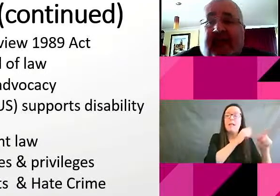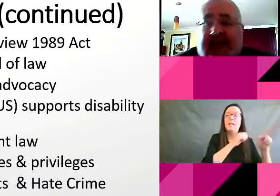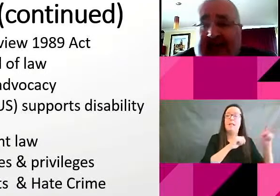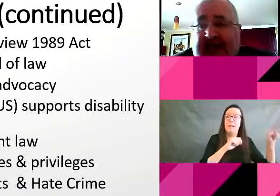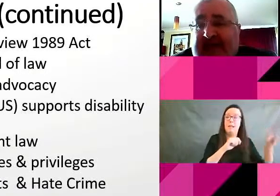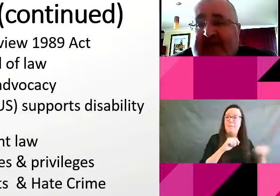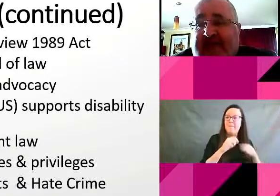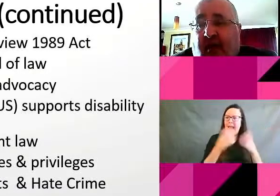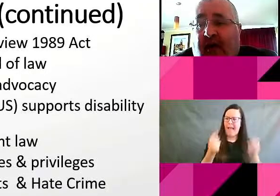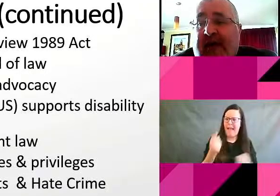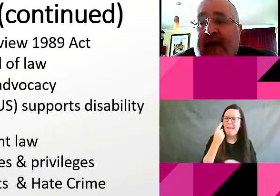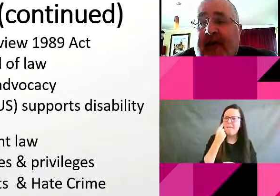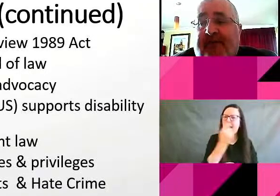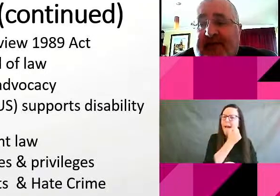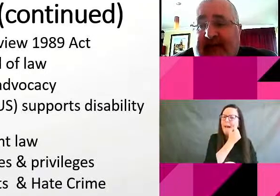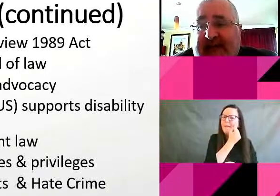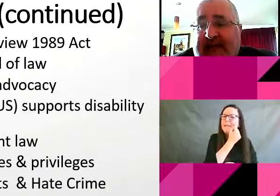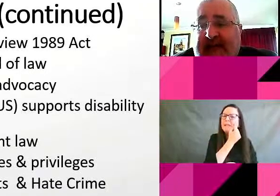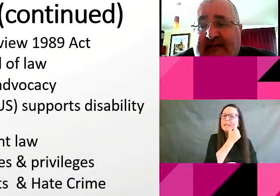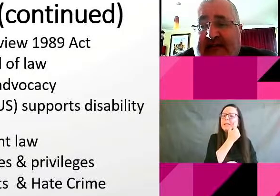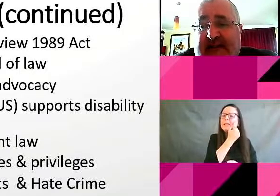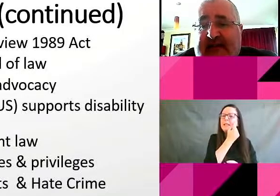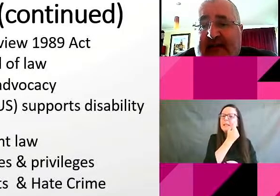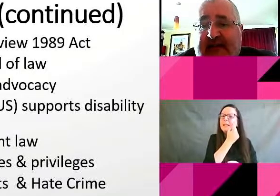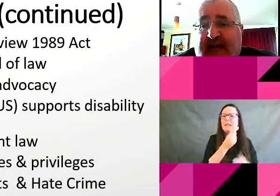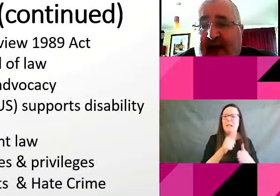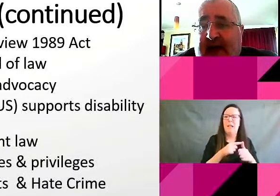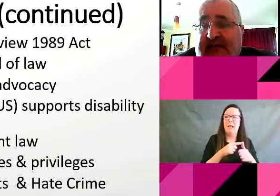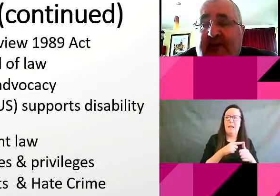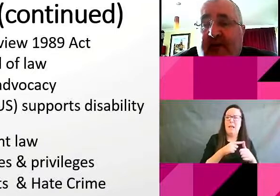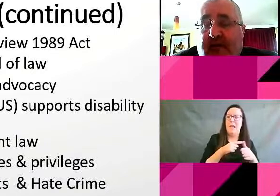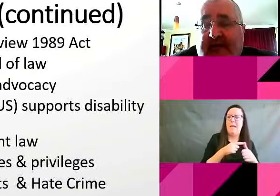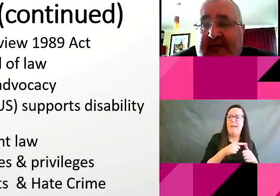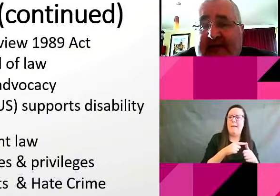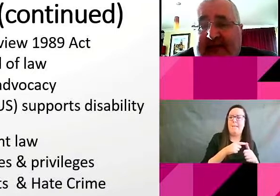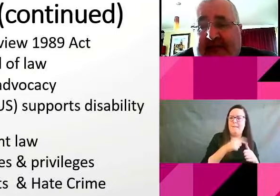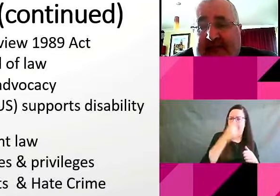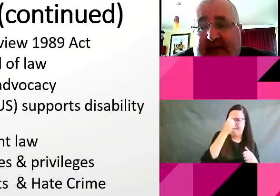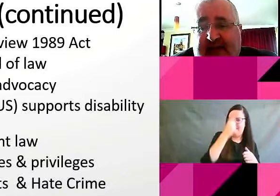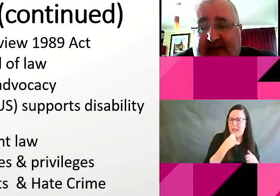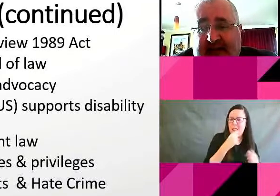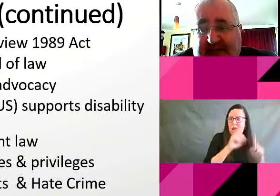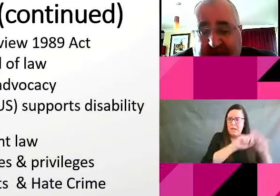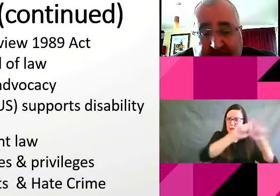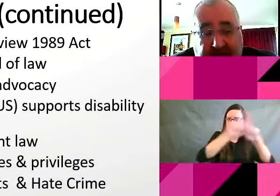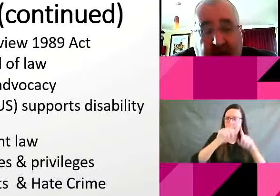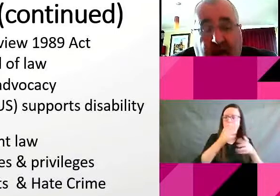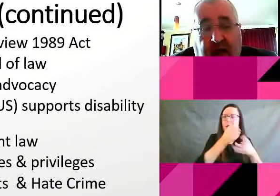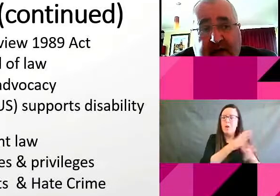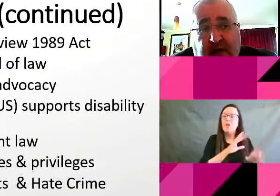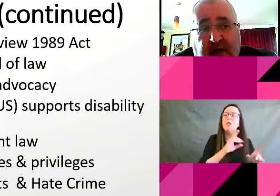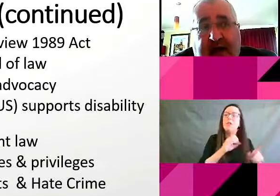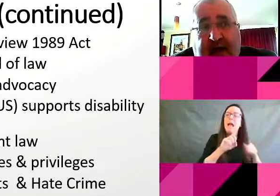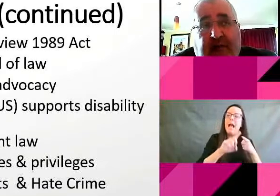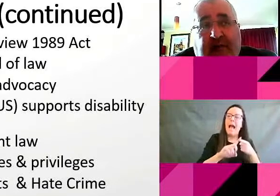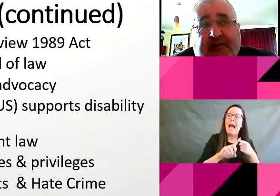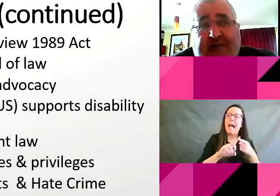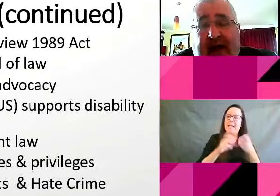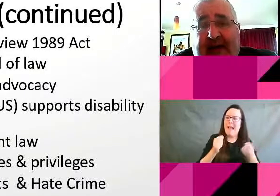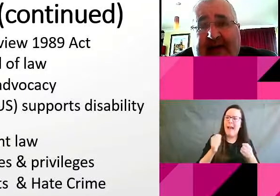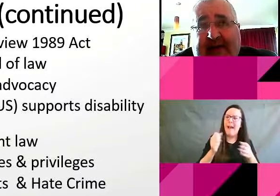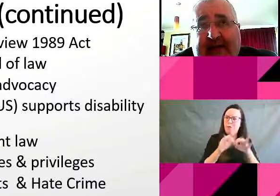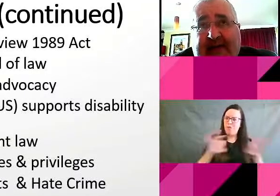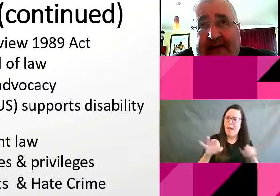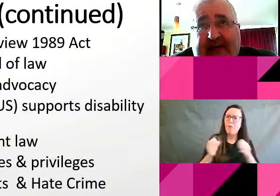evidence of the case for protecting disability as a ground within incitement legislation. Also, when I